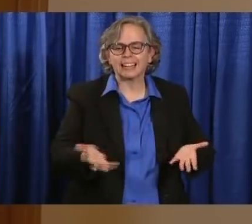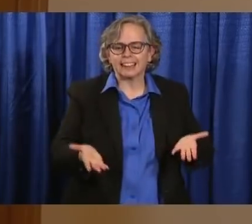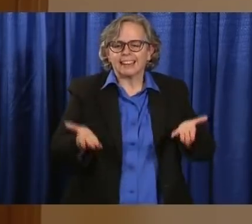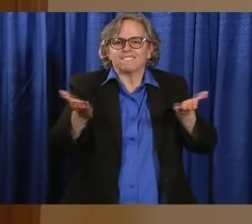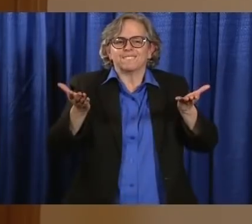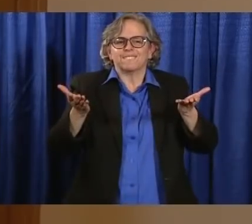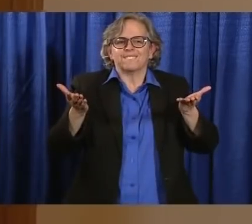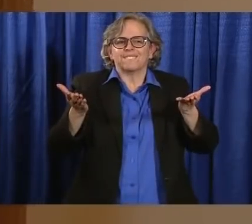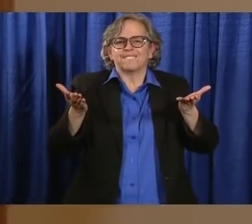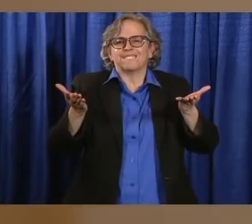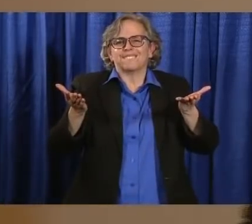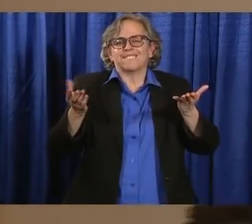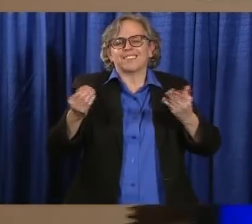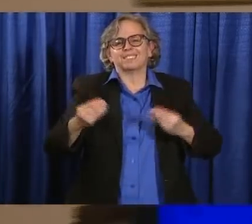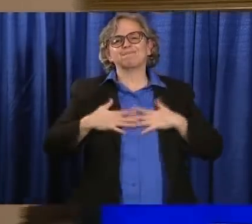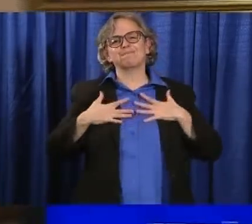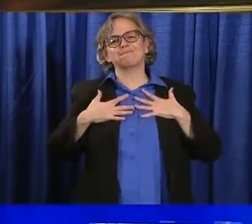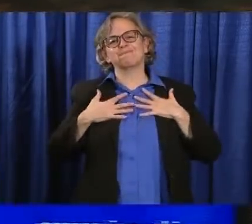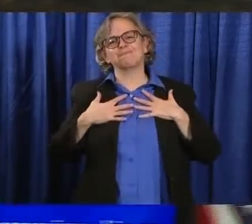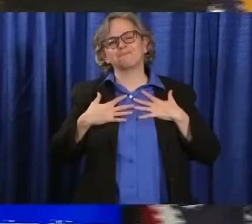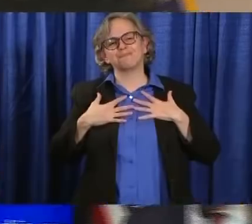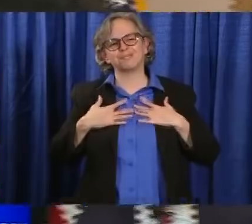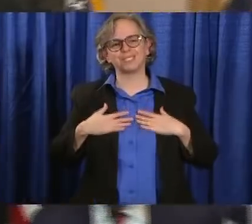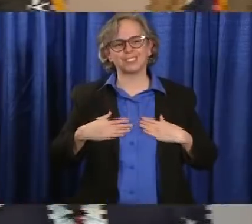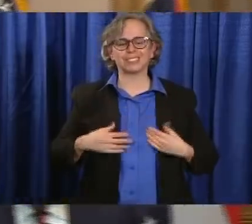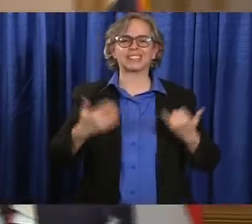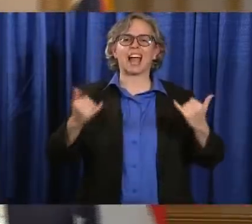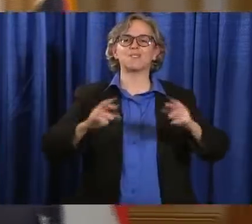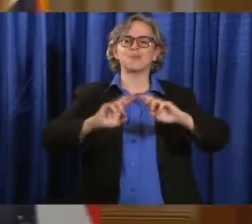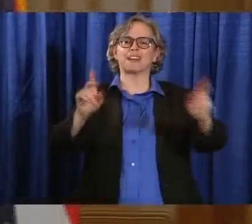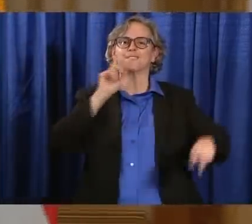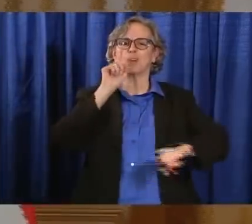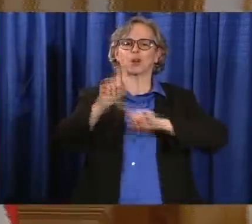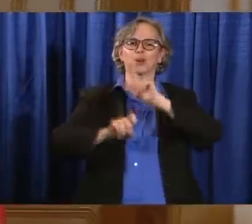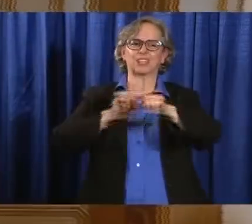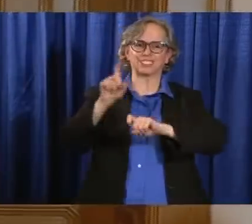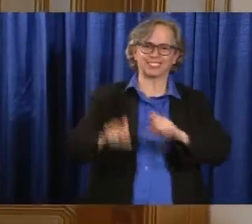Acton, thank you very much. We'll take questions.